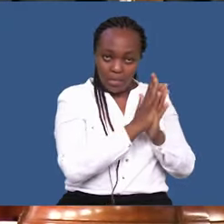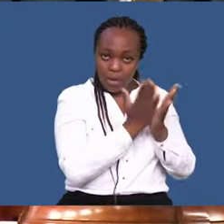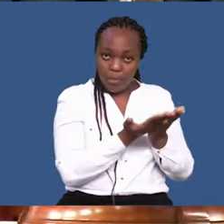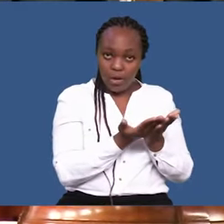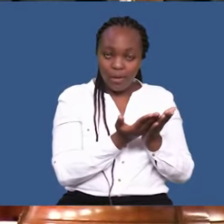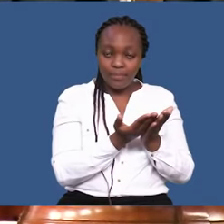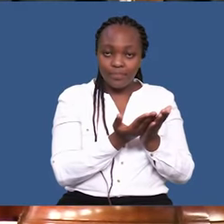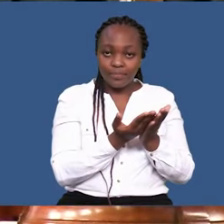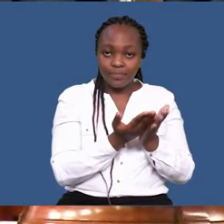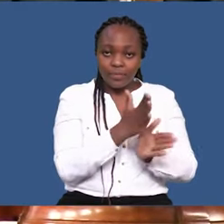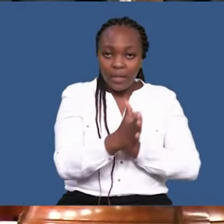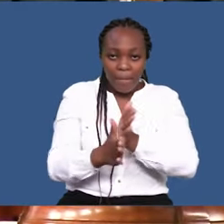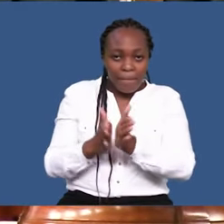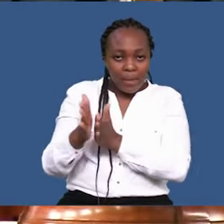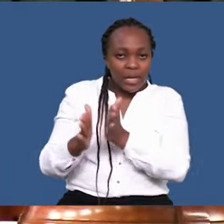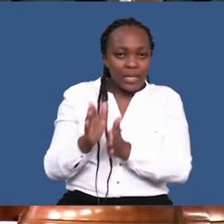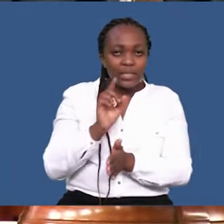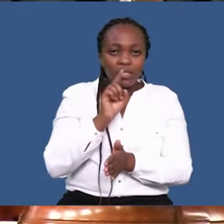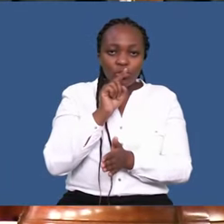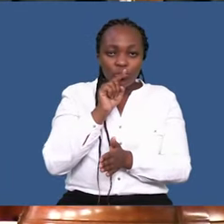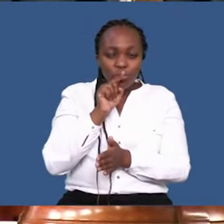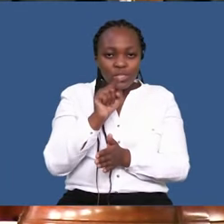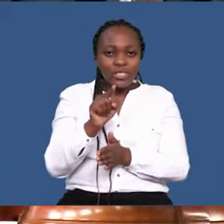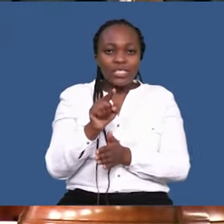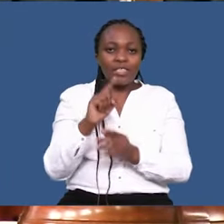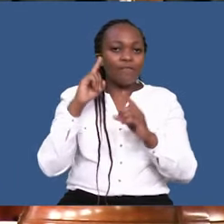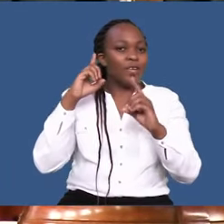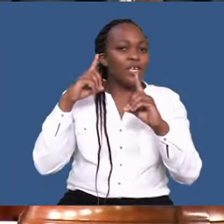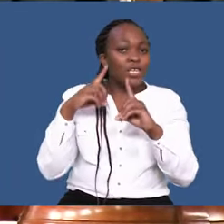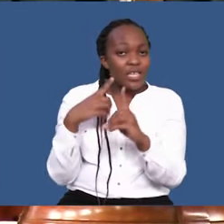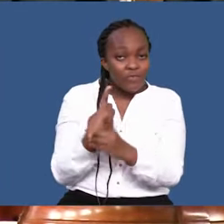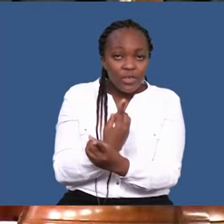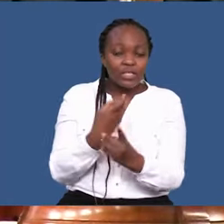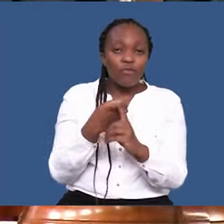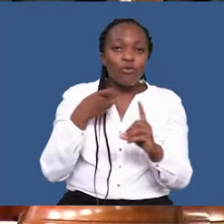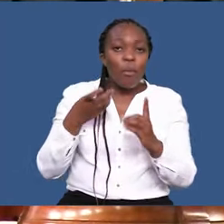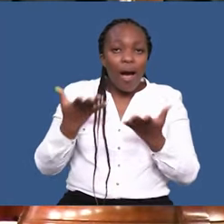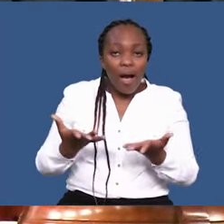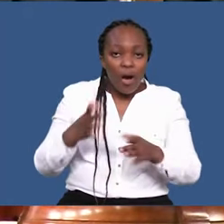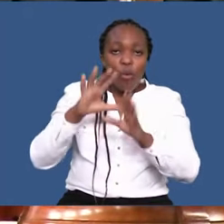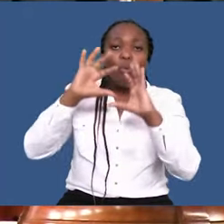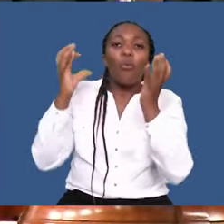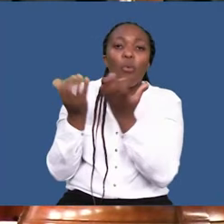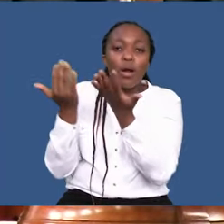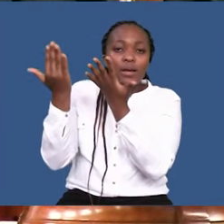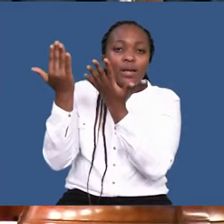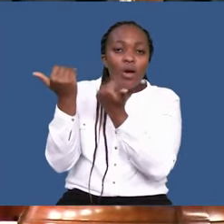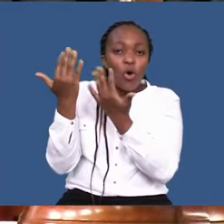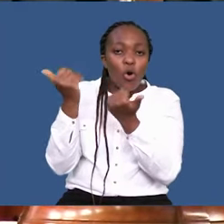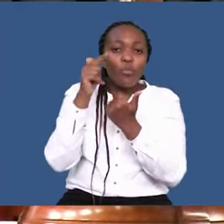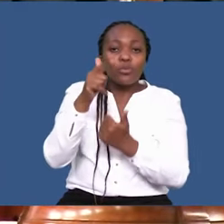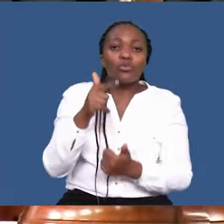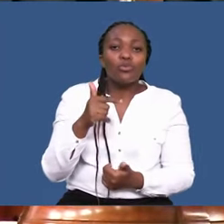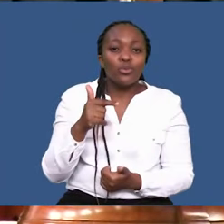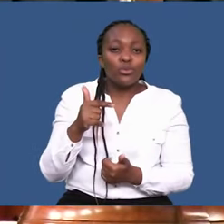nature, sexual immorality, impurity, lust, and all those things, because they bring God's